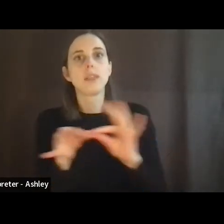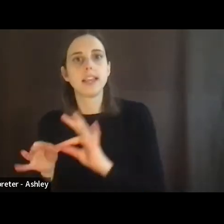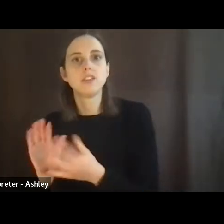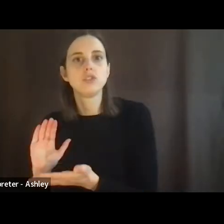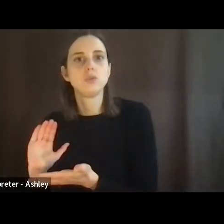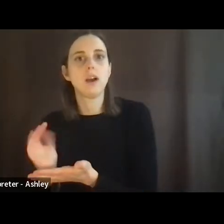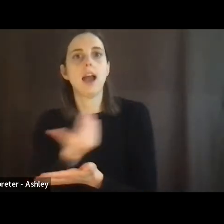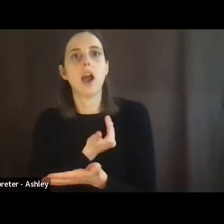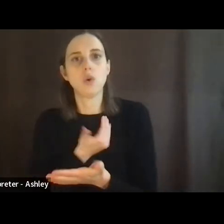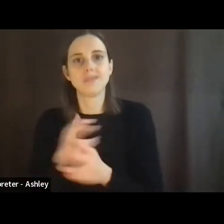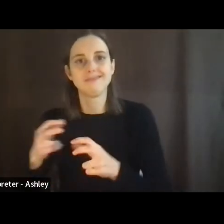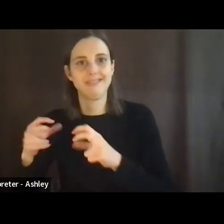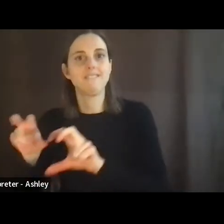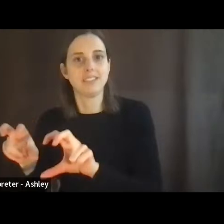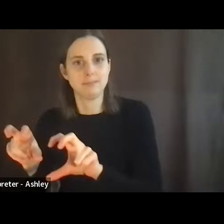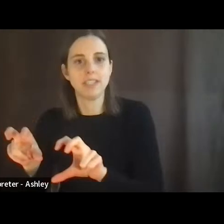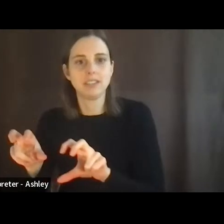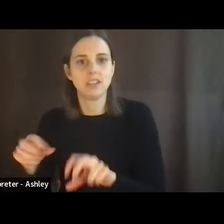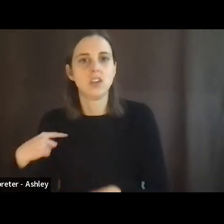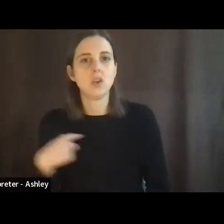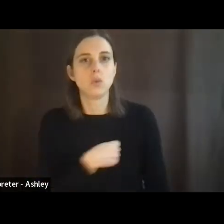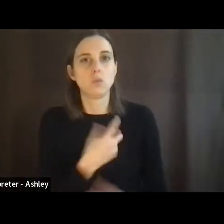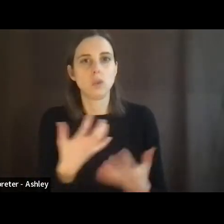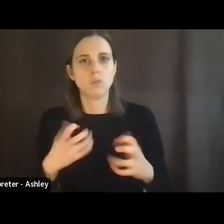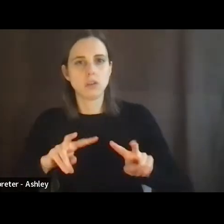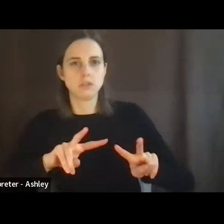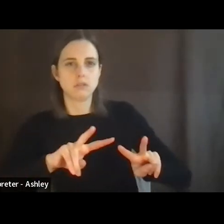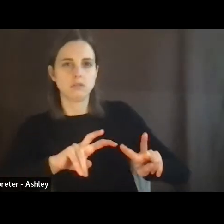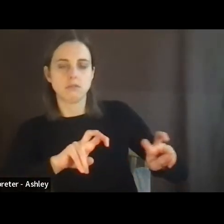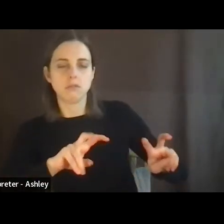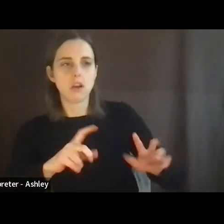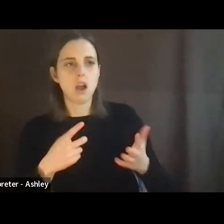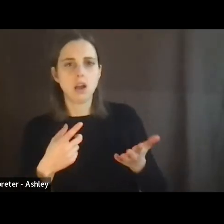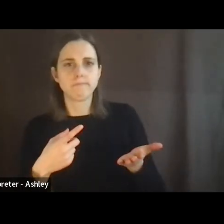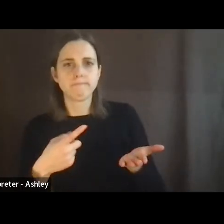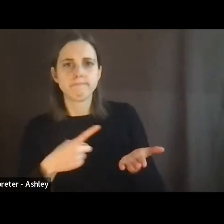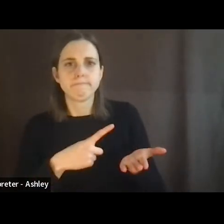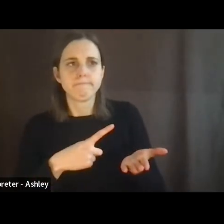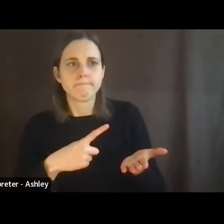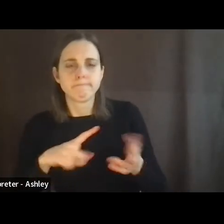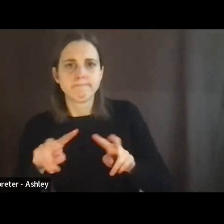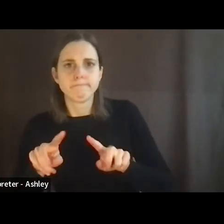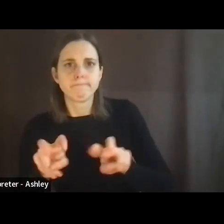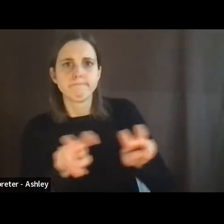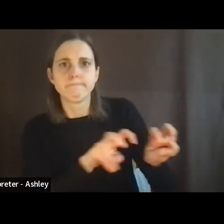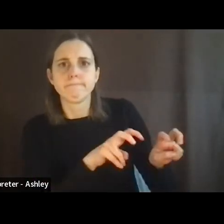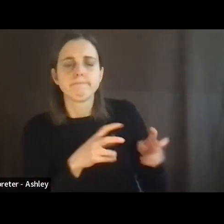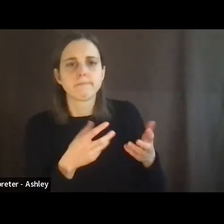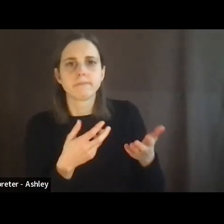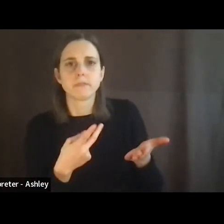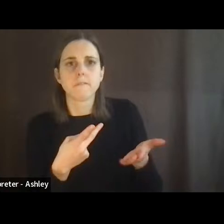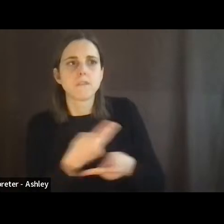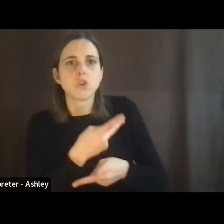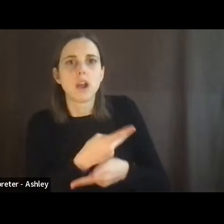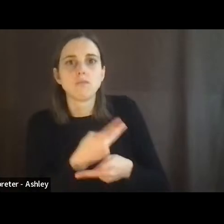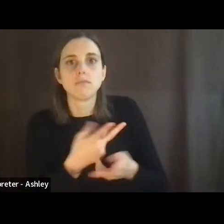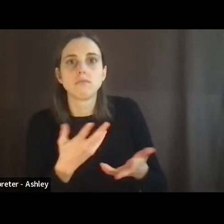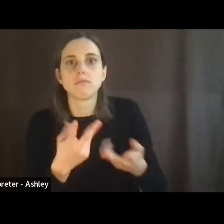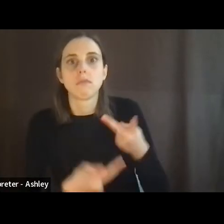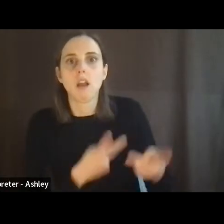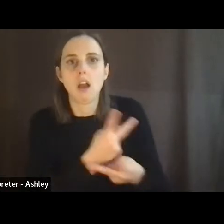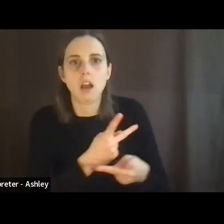period. There's a desire to serve it. Not in my presentation, there wasn't any detail about the demographics of folks